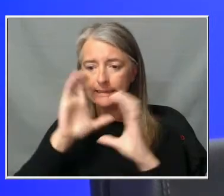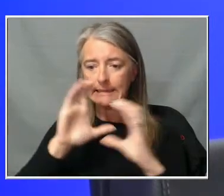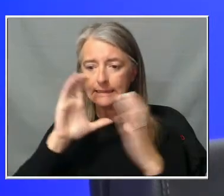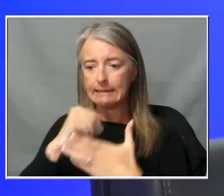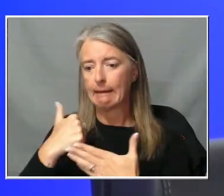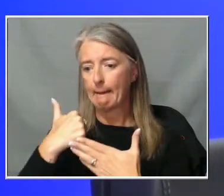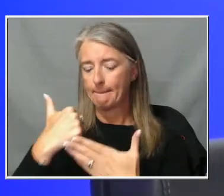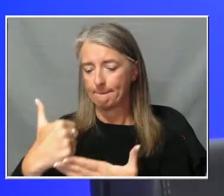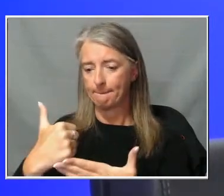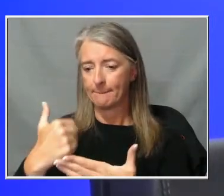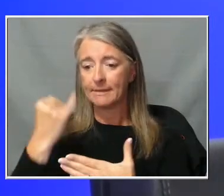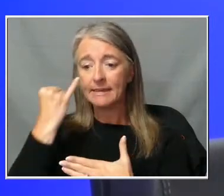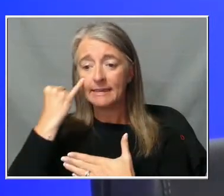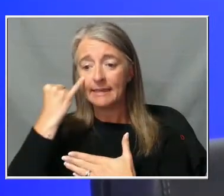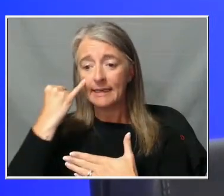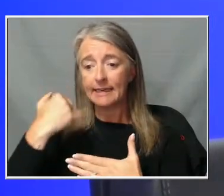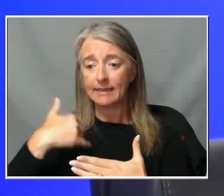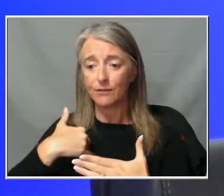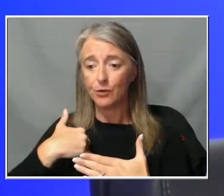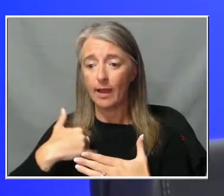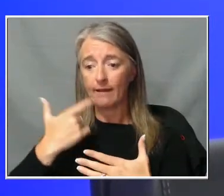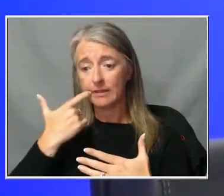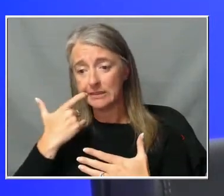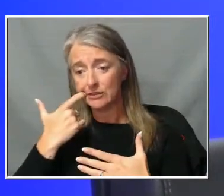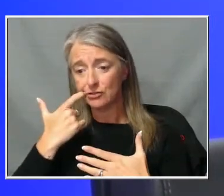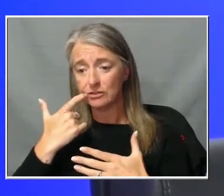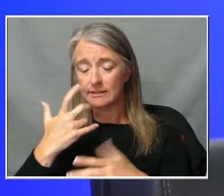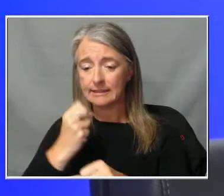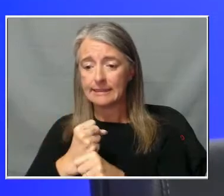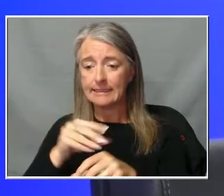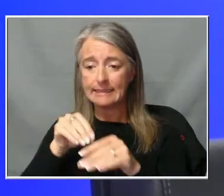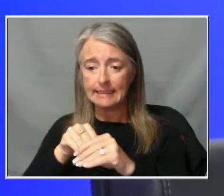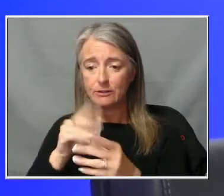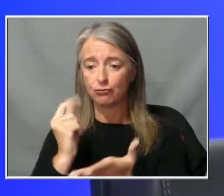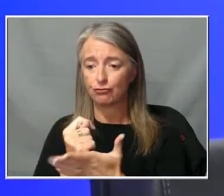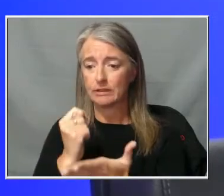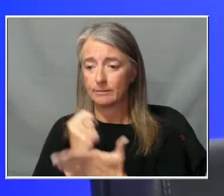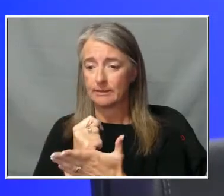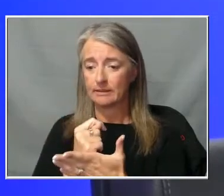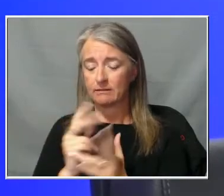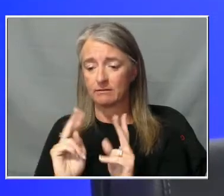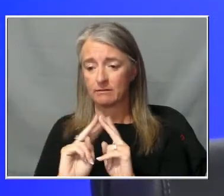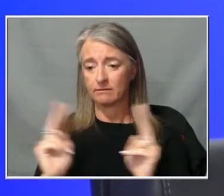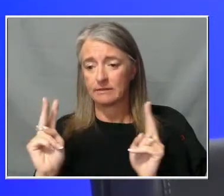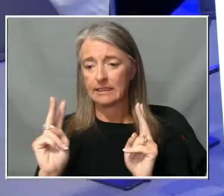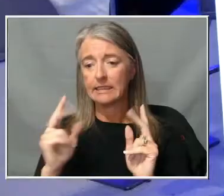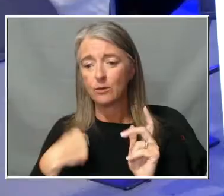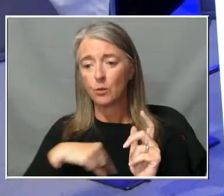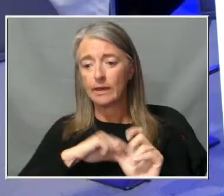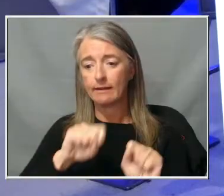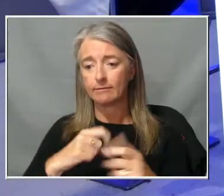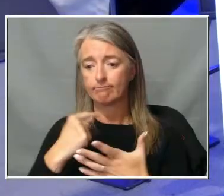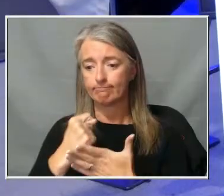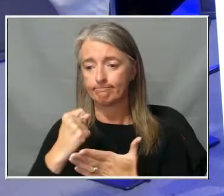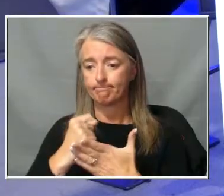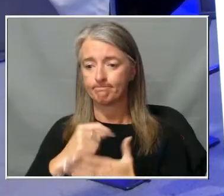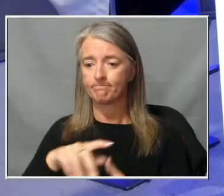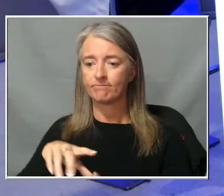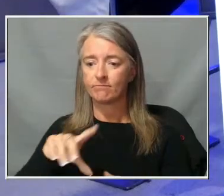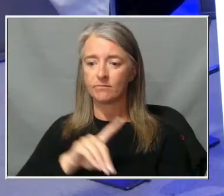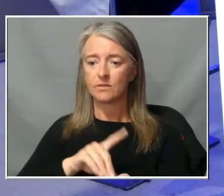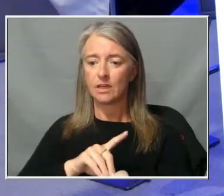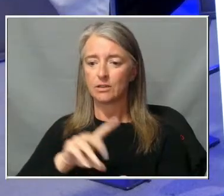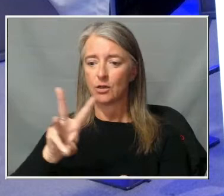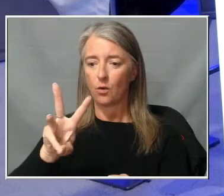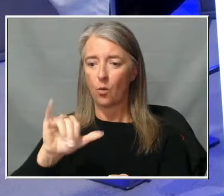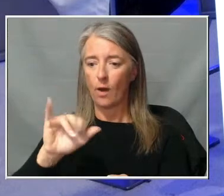you have developed an addiction, then get into treatment, because that's very treatable these days. Good to know. Dr. Weinman, so good to have you both. Thank